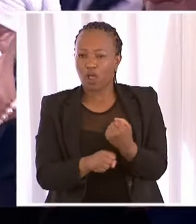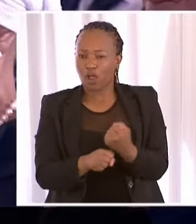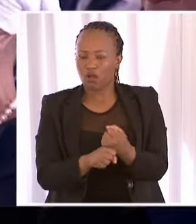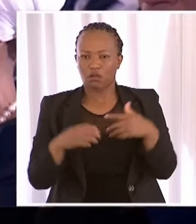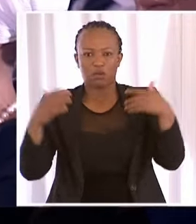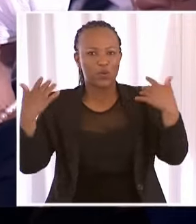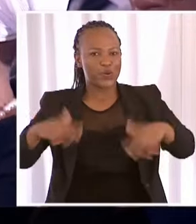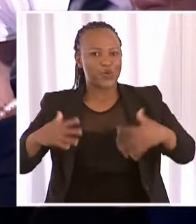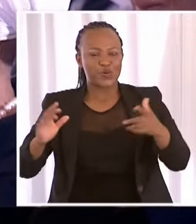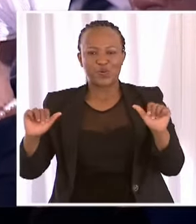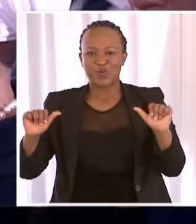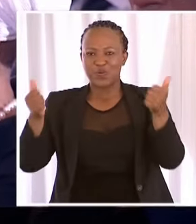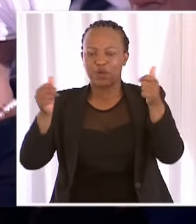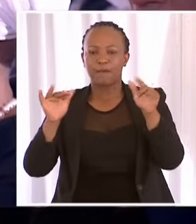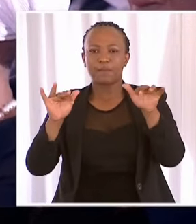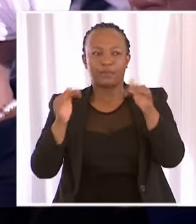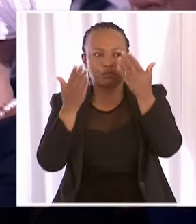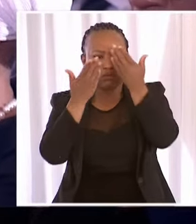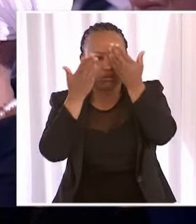don't know is how he helped